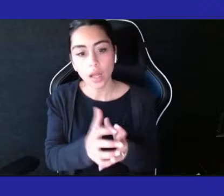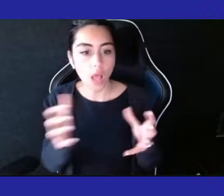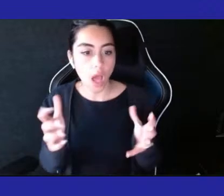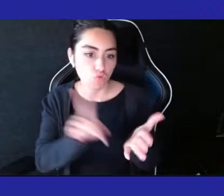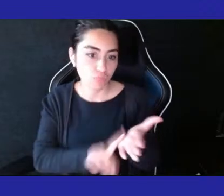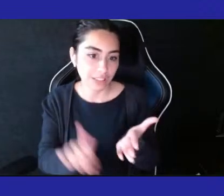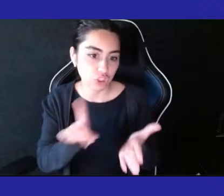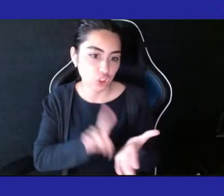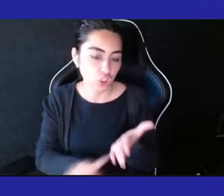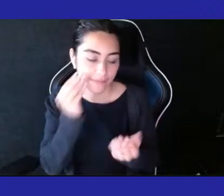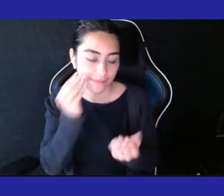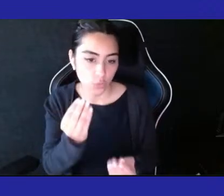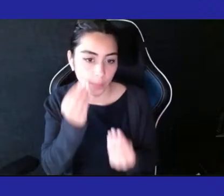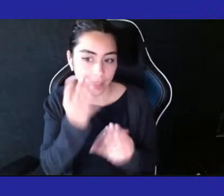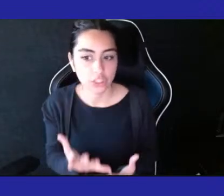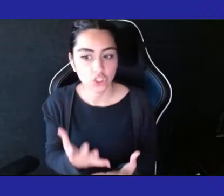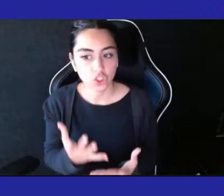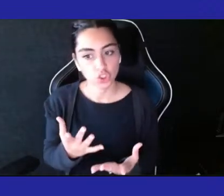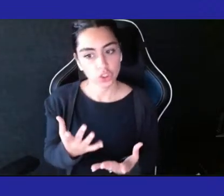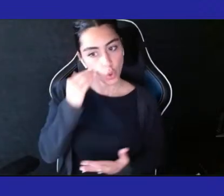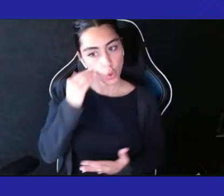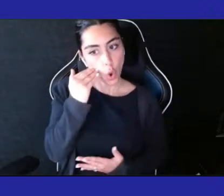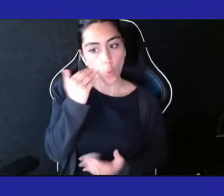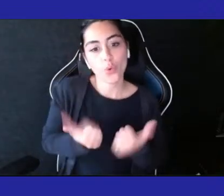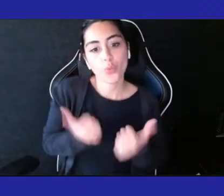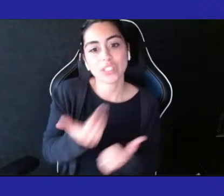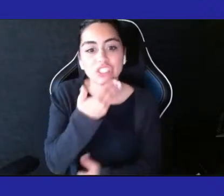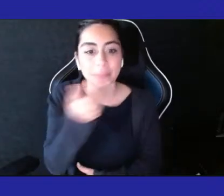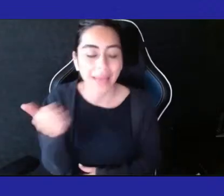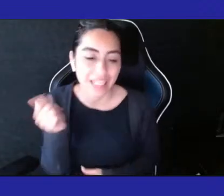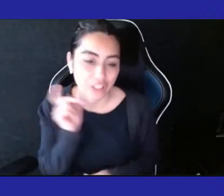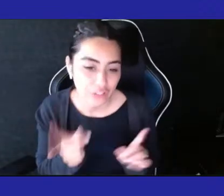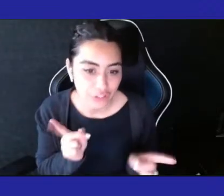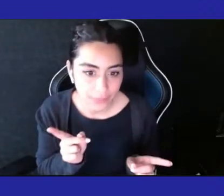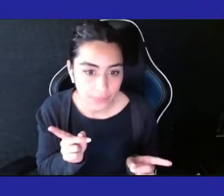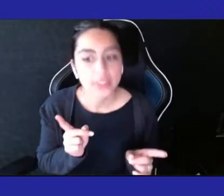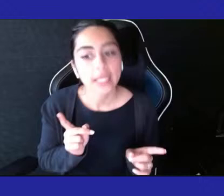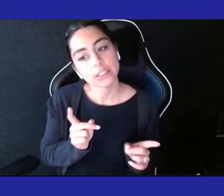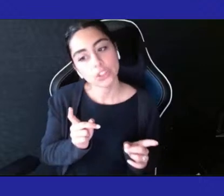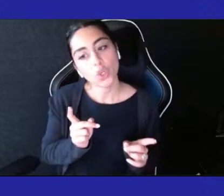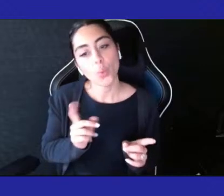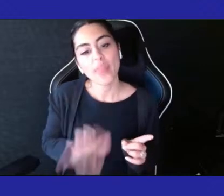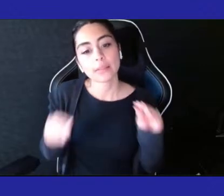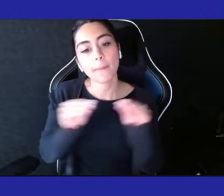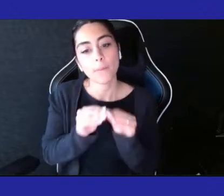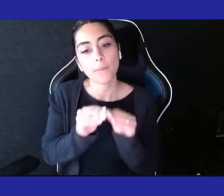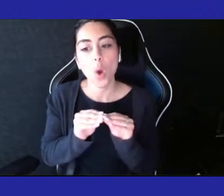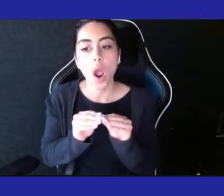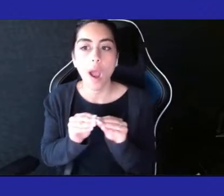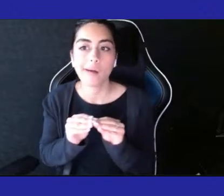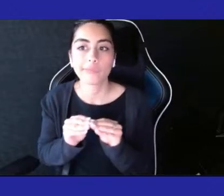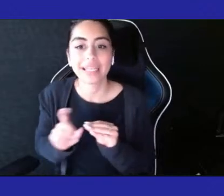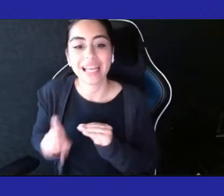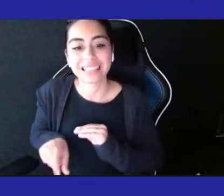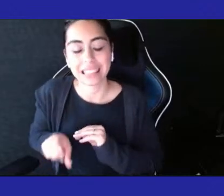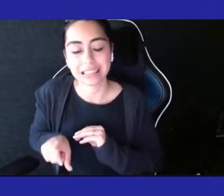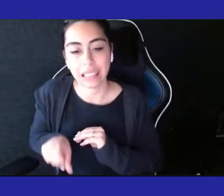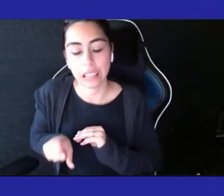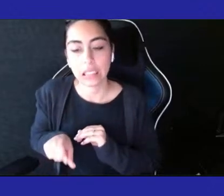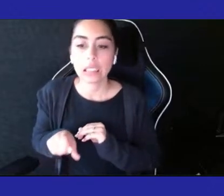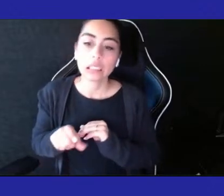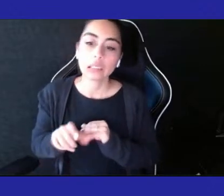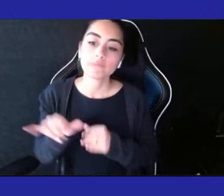what's better. So at least in our system now, it's more of a necessity. So like we're doing